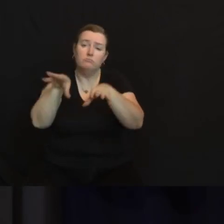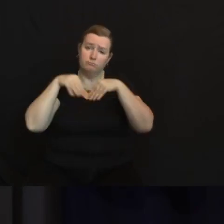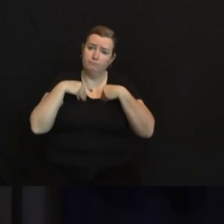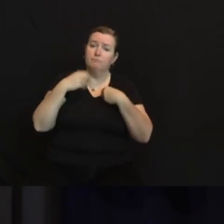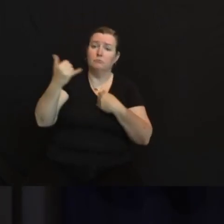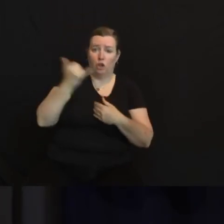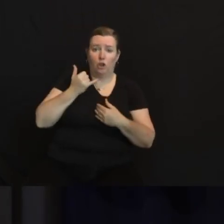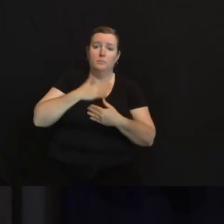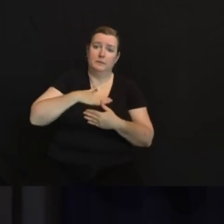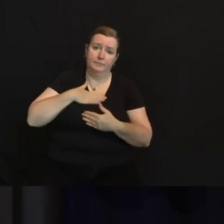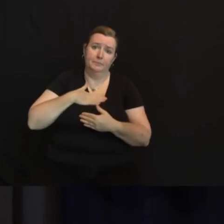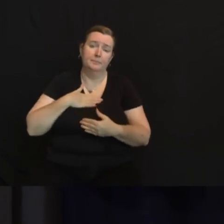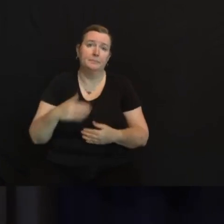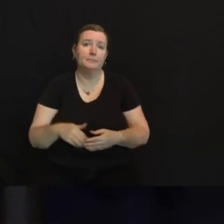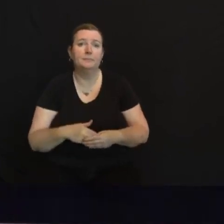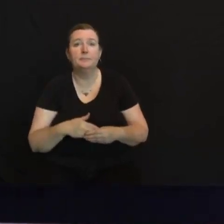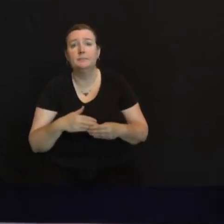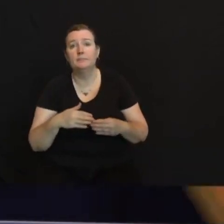app. Thank you.